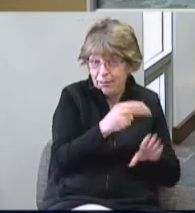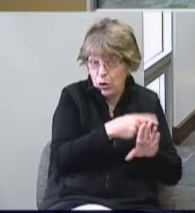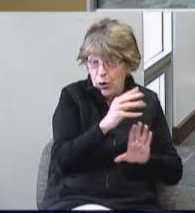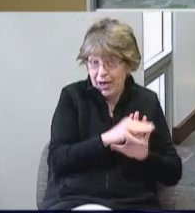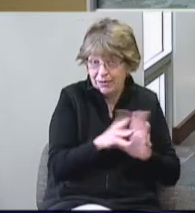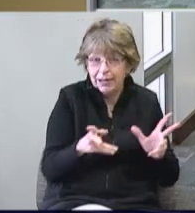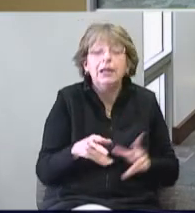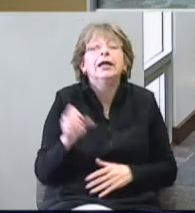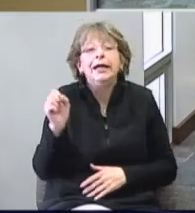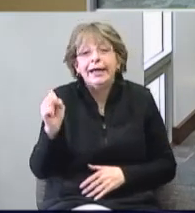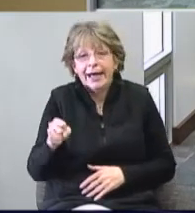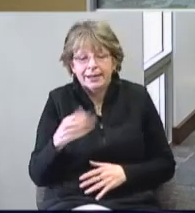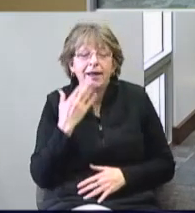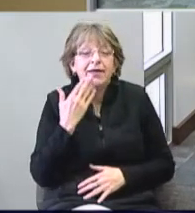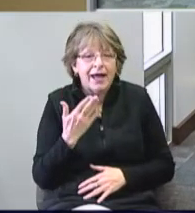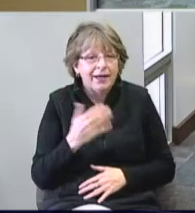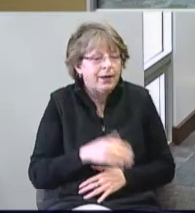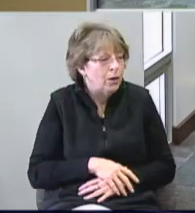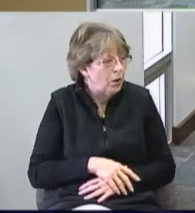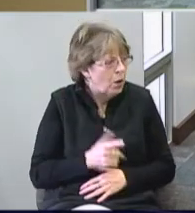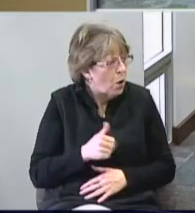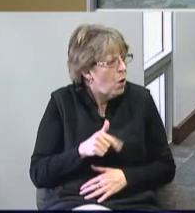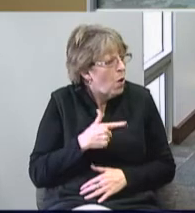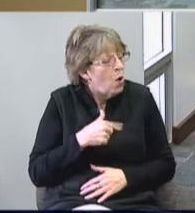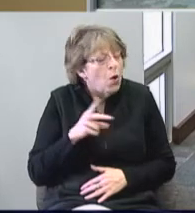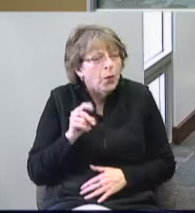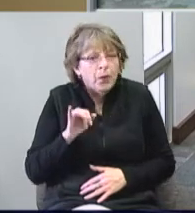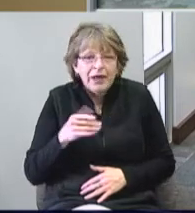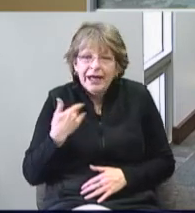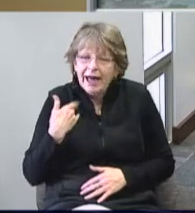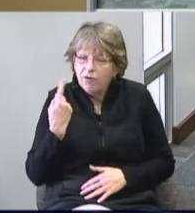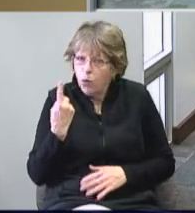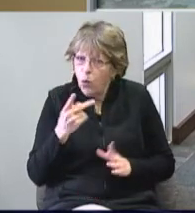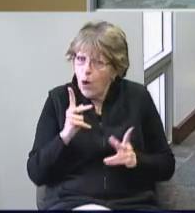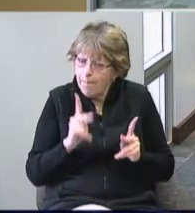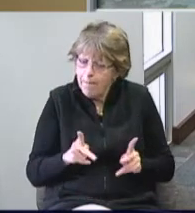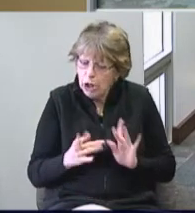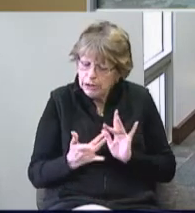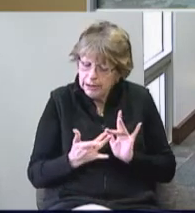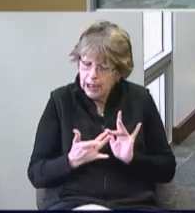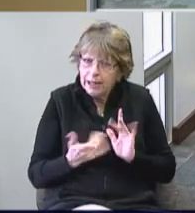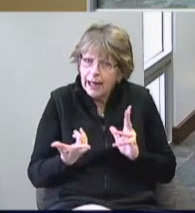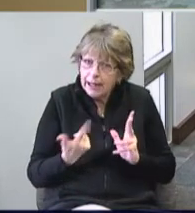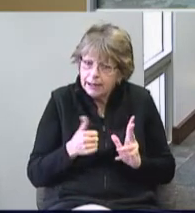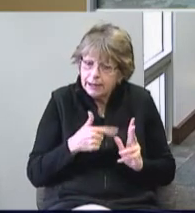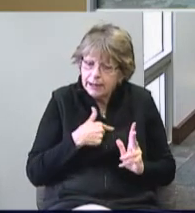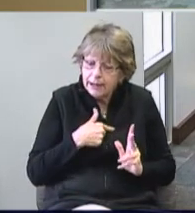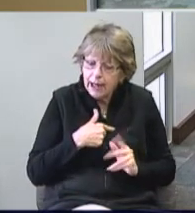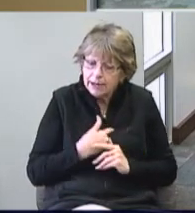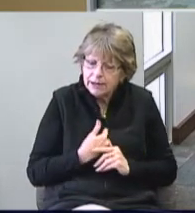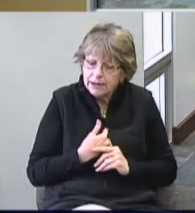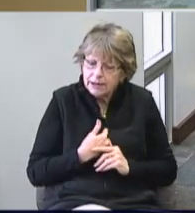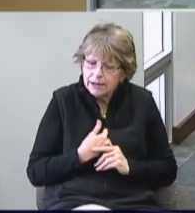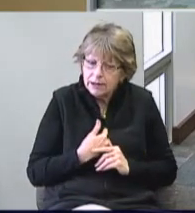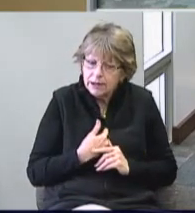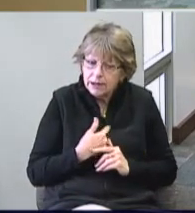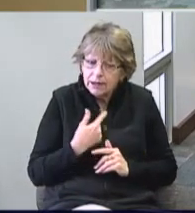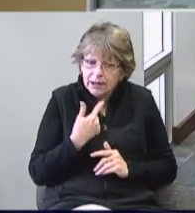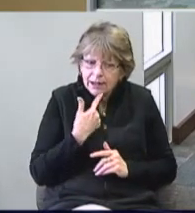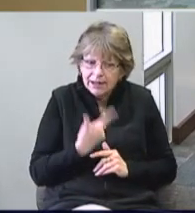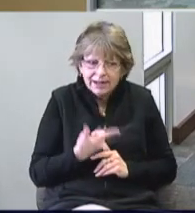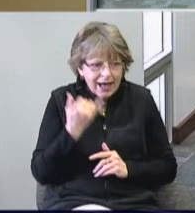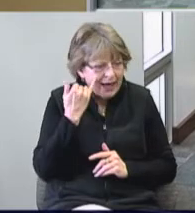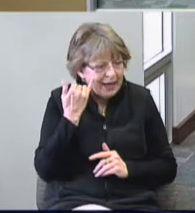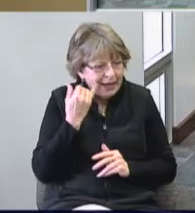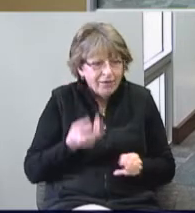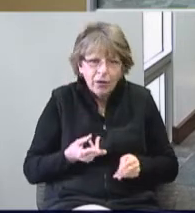you. We did have one person contact us about, expressing that if a rate increase